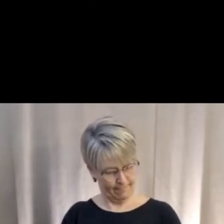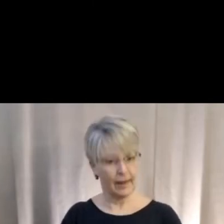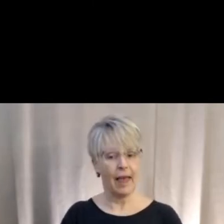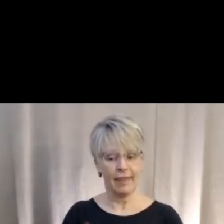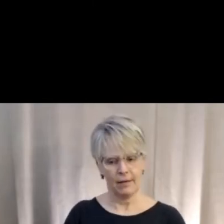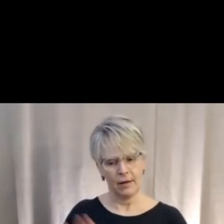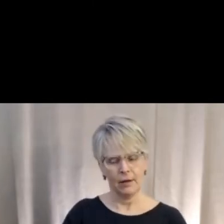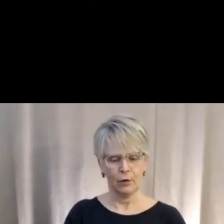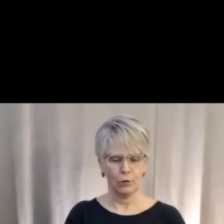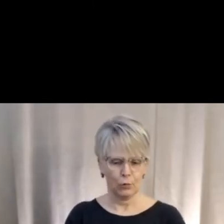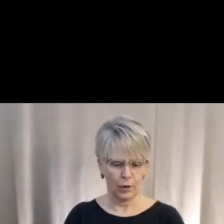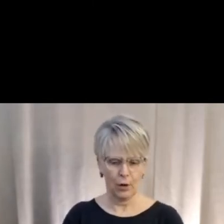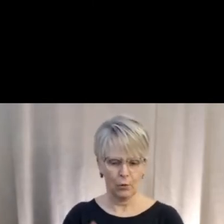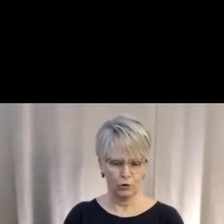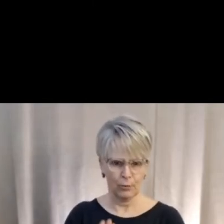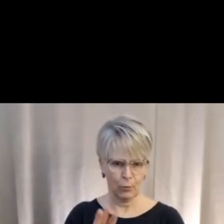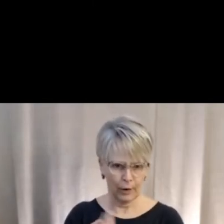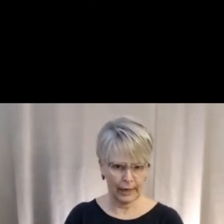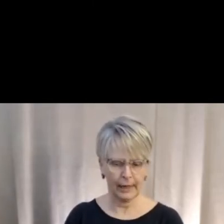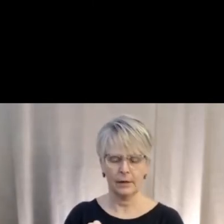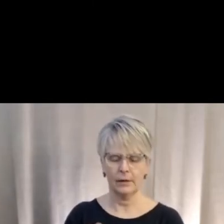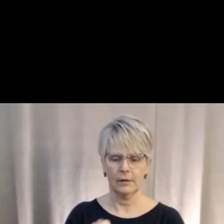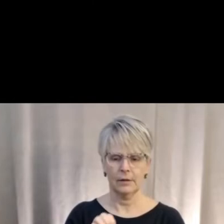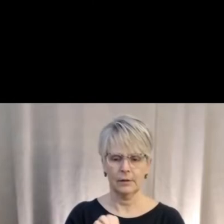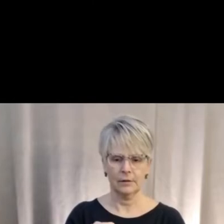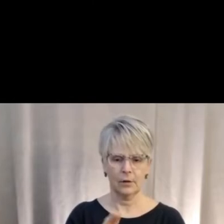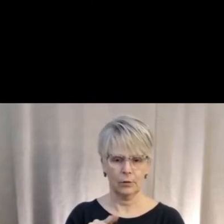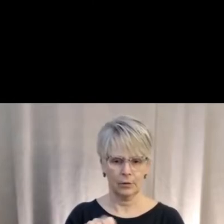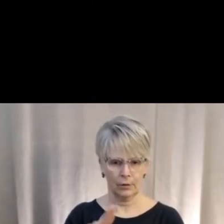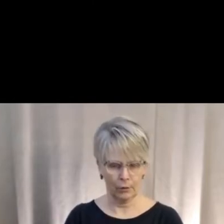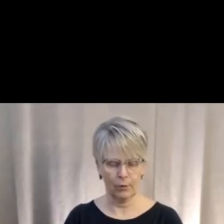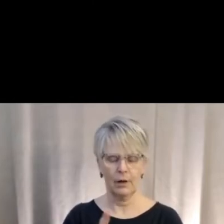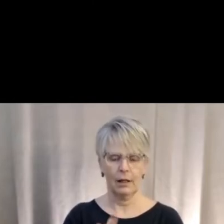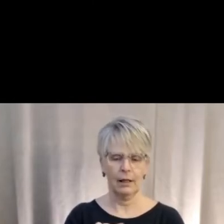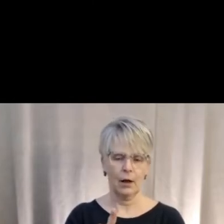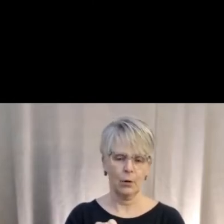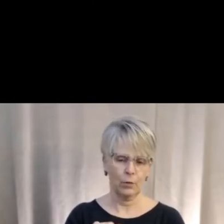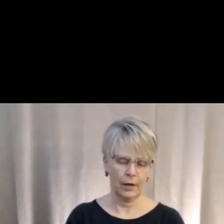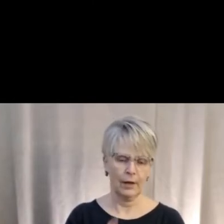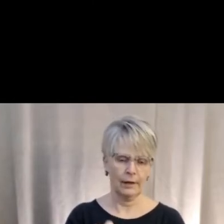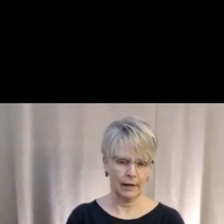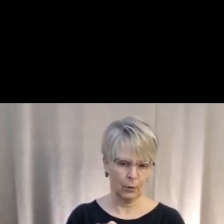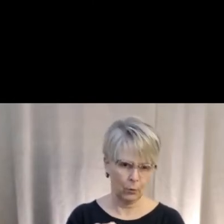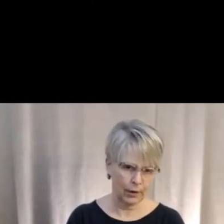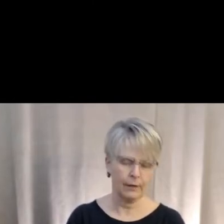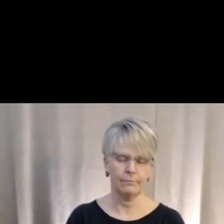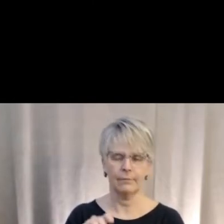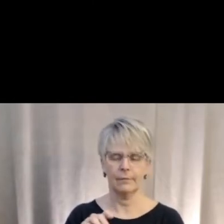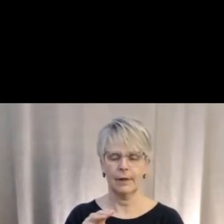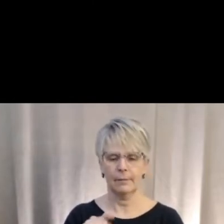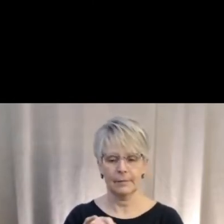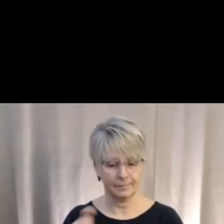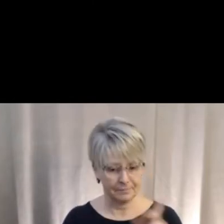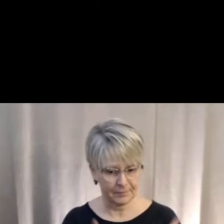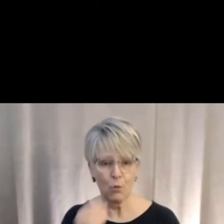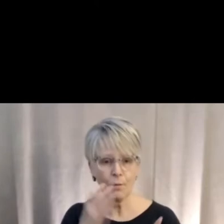Cree, Ojibwe, Soto, Dakota, Nakota, Lakota peoples, and the homeland of the Métis Nation. We respect